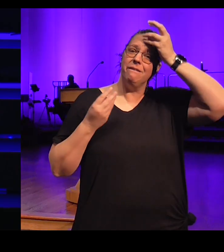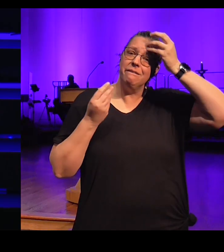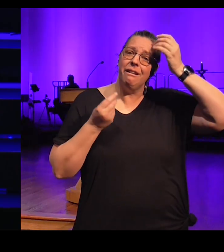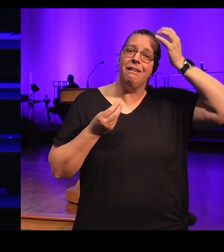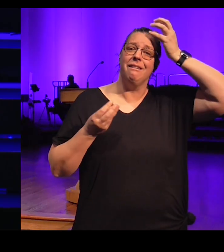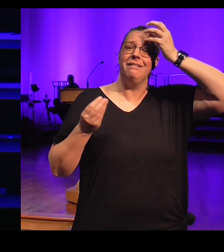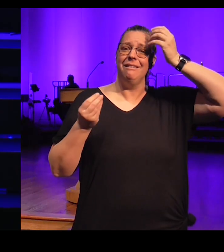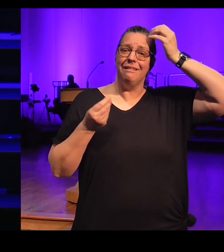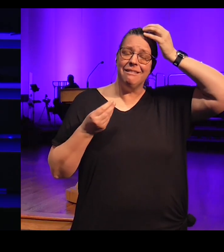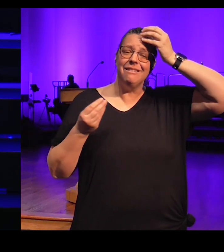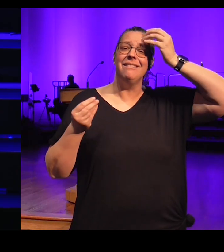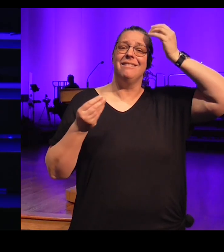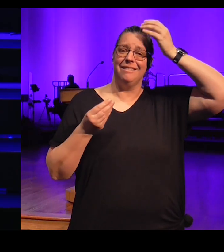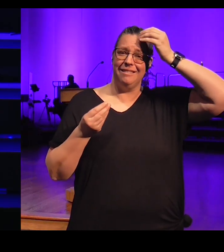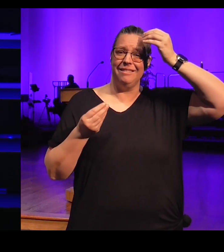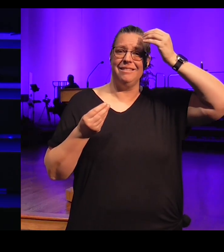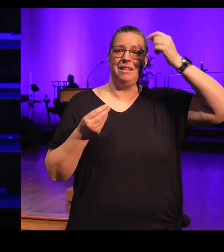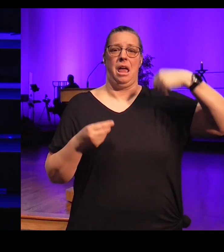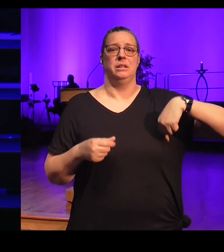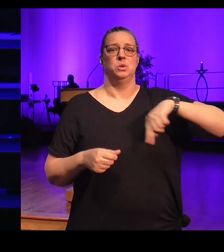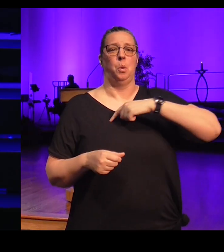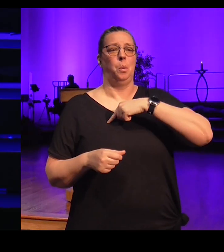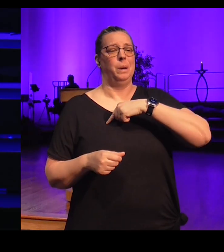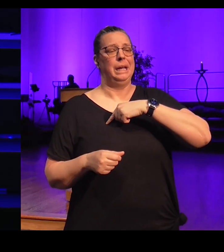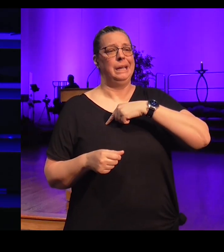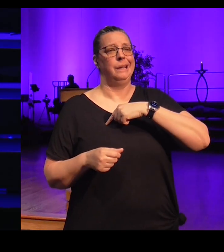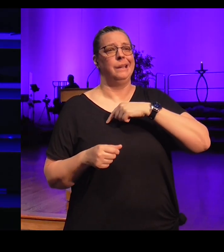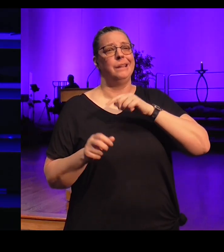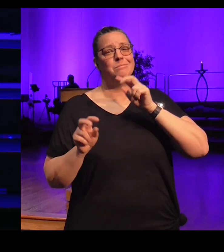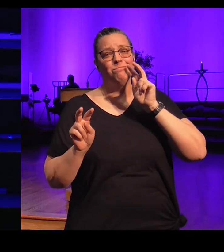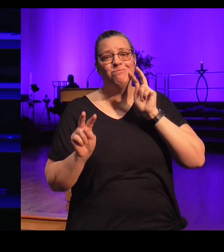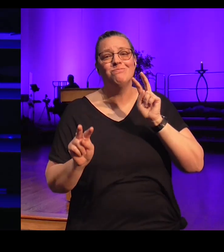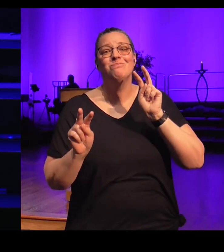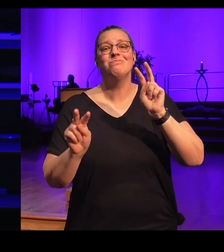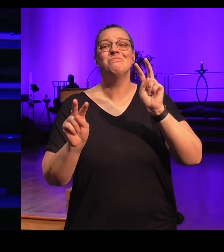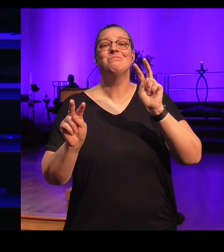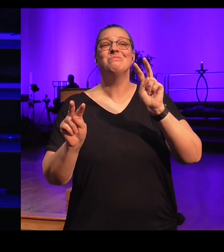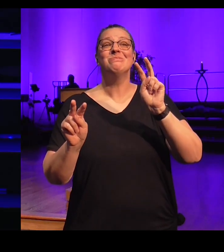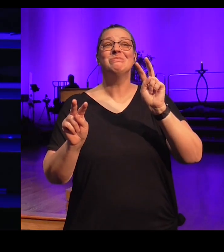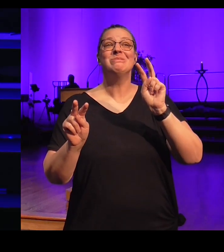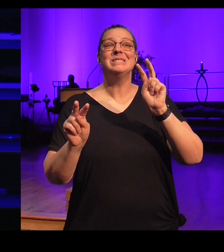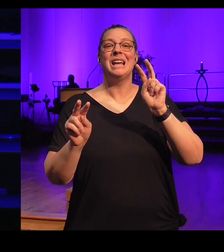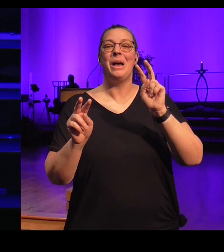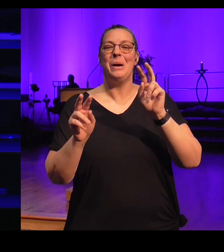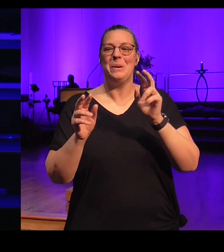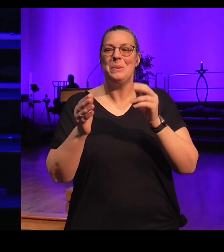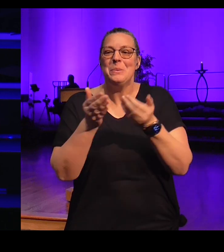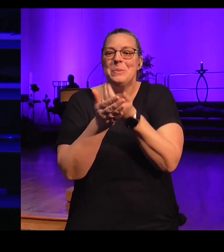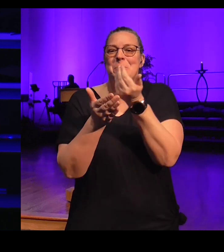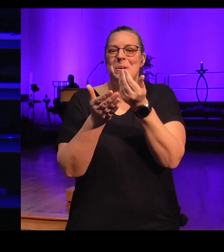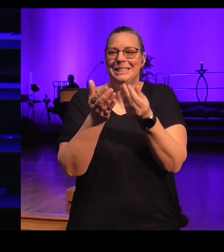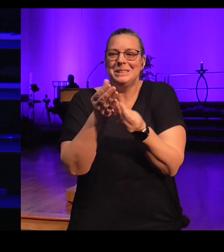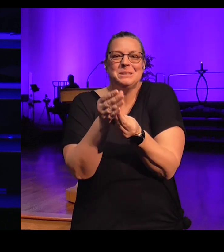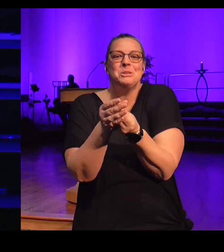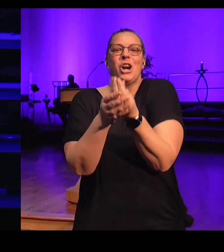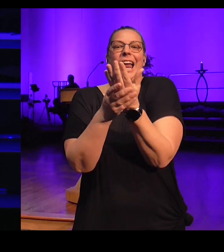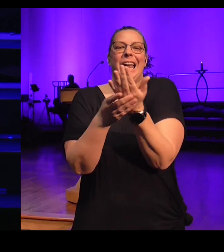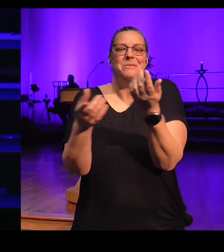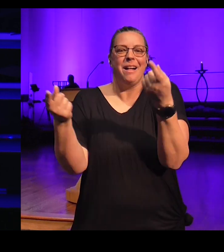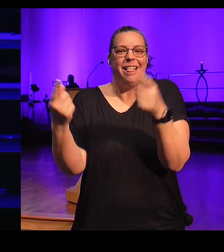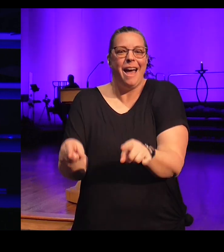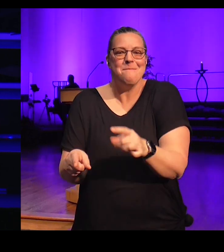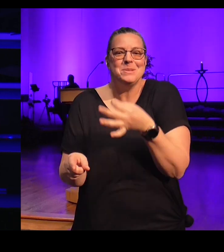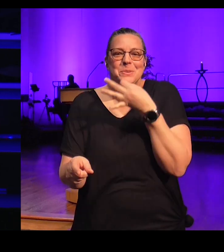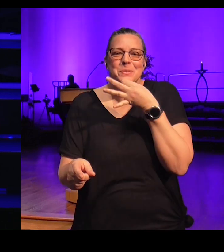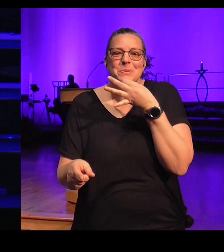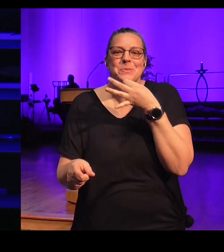contemplation as we anticipate the first glimmerings of spring that will come upon